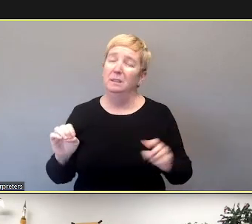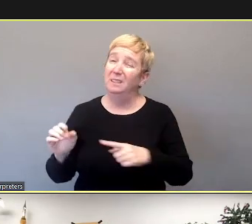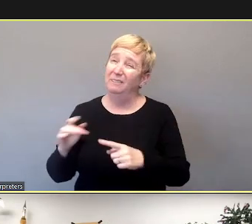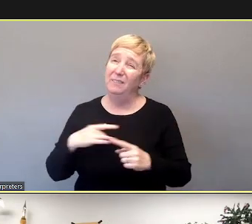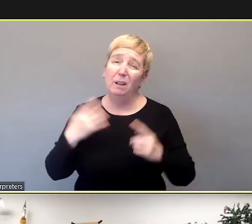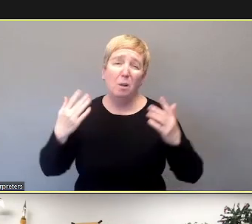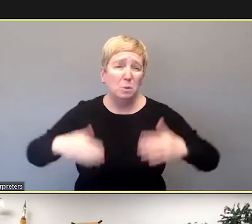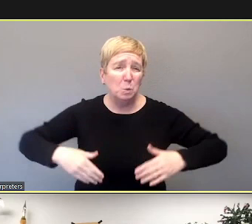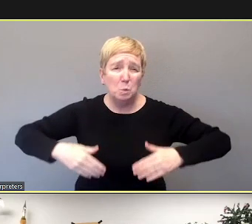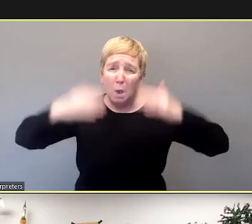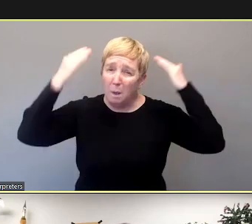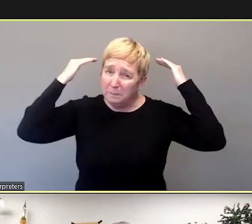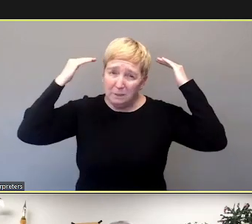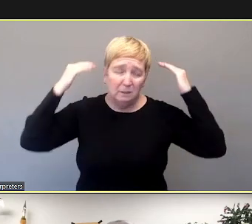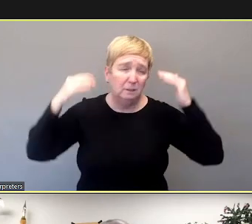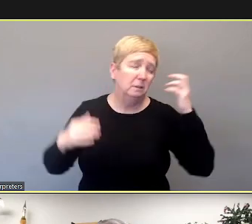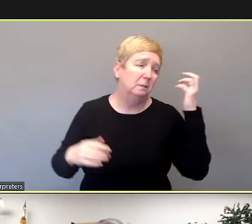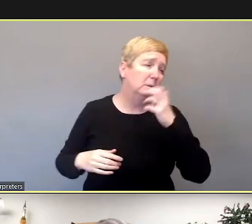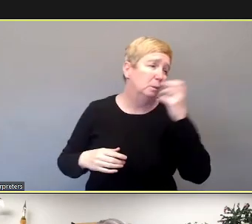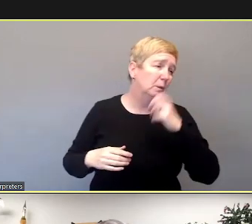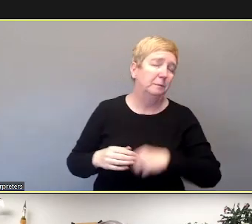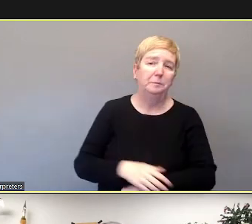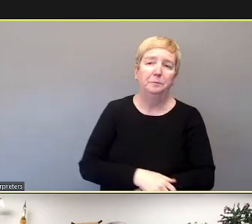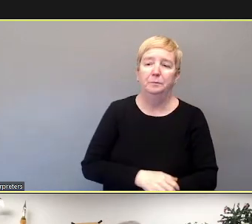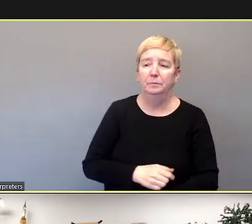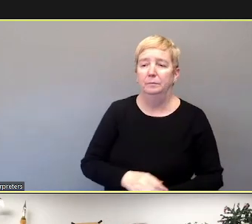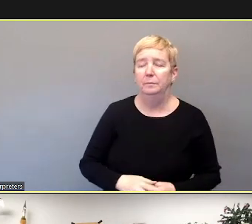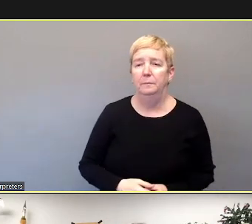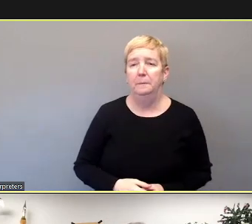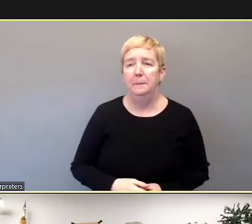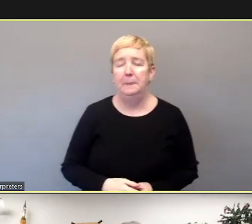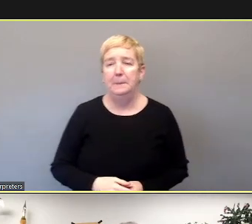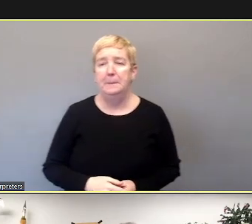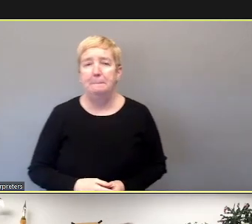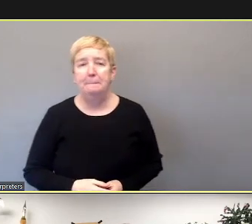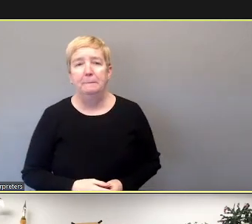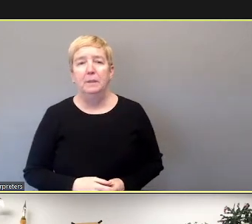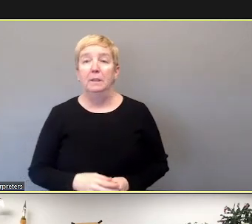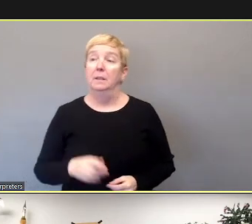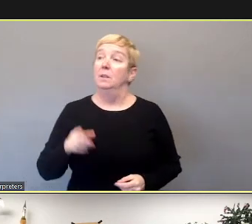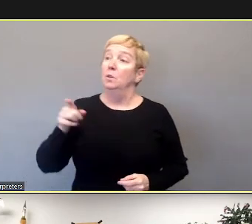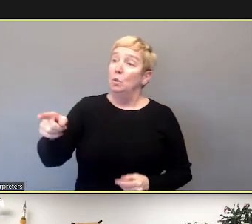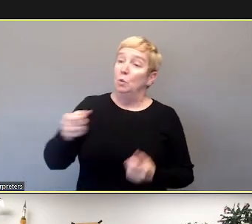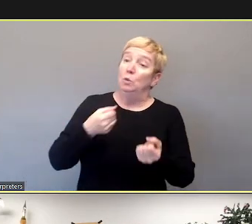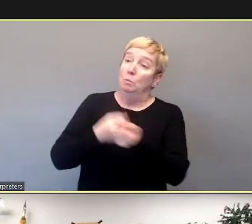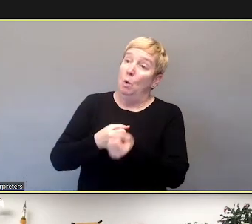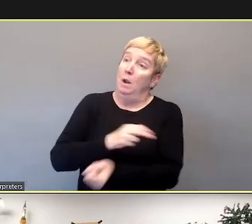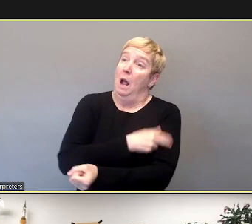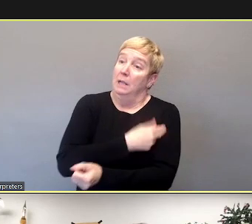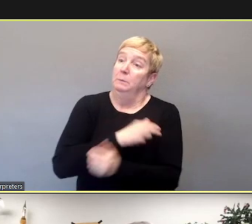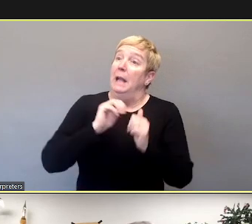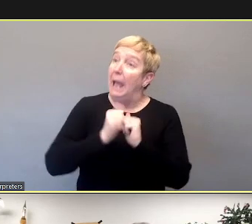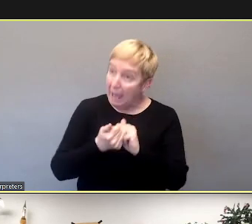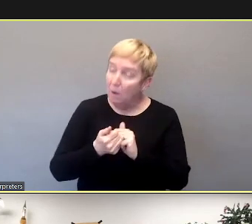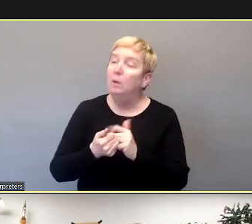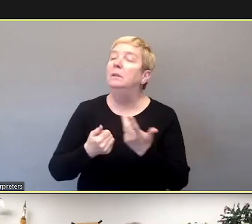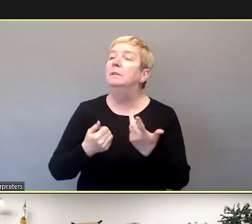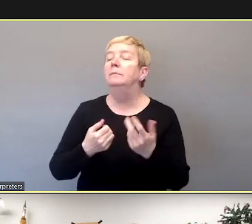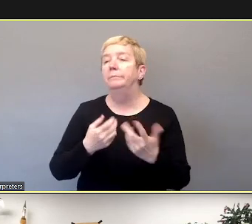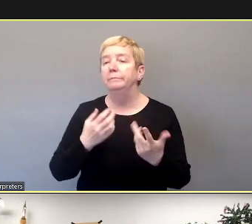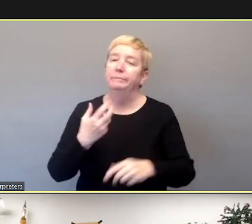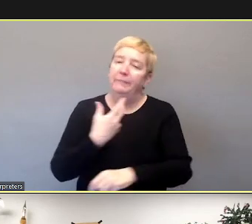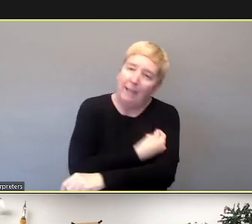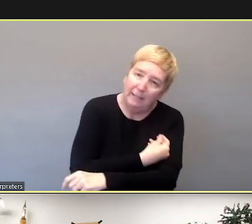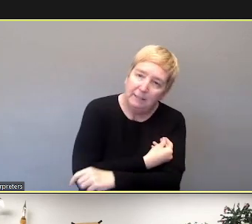That's our pain point within our hospitals, and you can support our hospital workers by getting vaccinated and boosted and wearing a